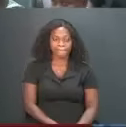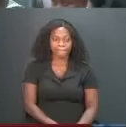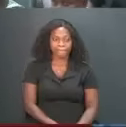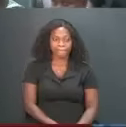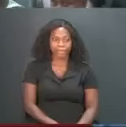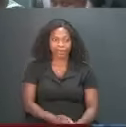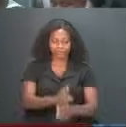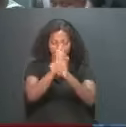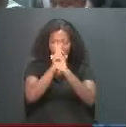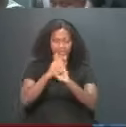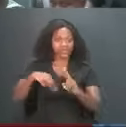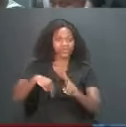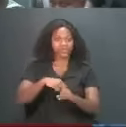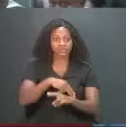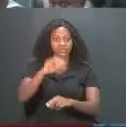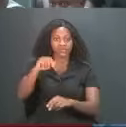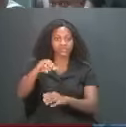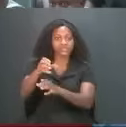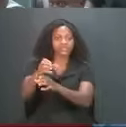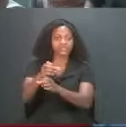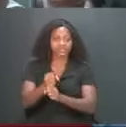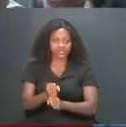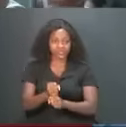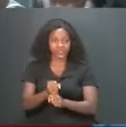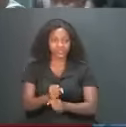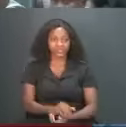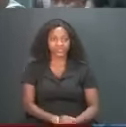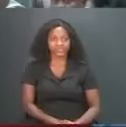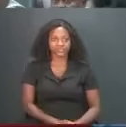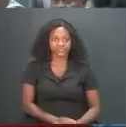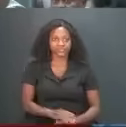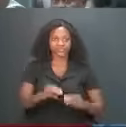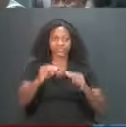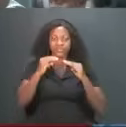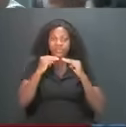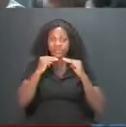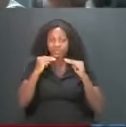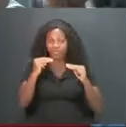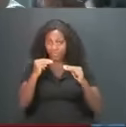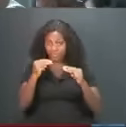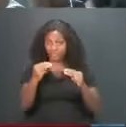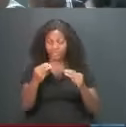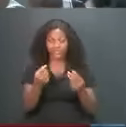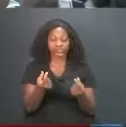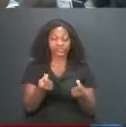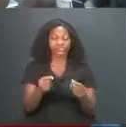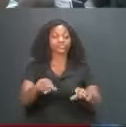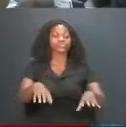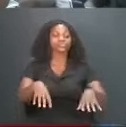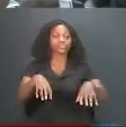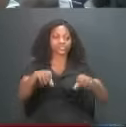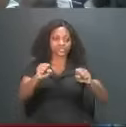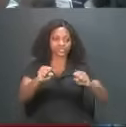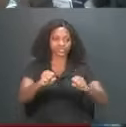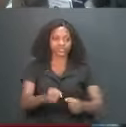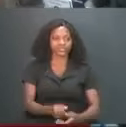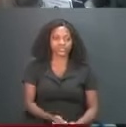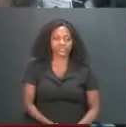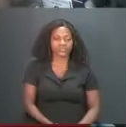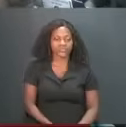Honorable members, the ayes have it. The motion is accordingly adopted. Move the motion.